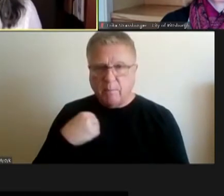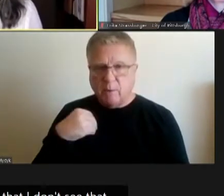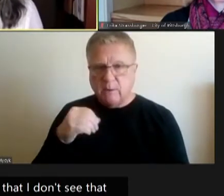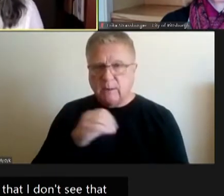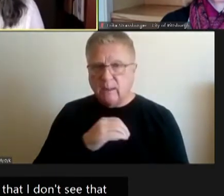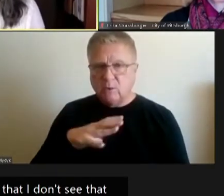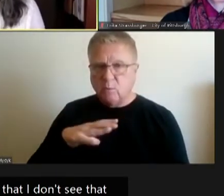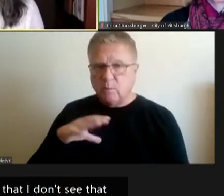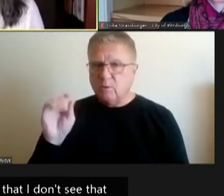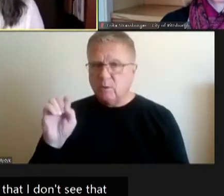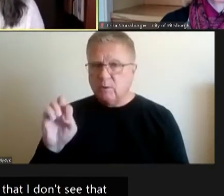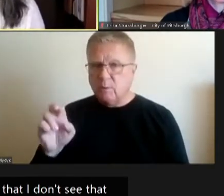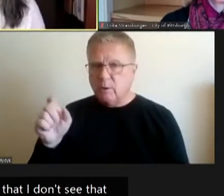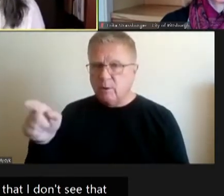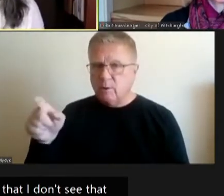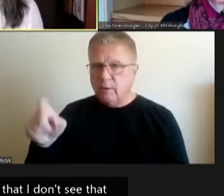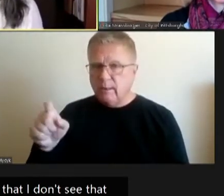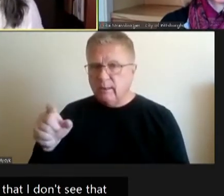did you have anything additional?